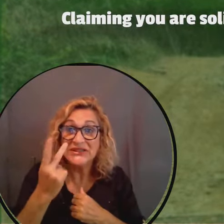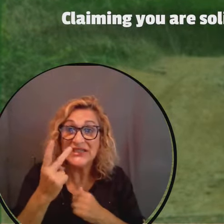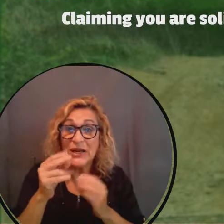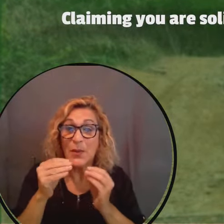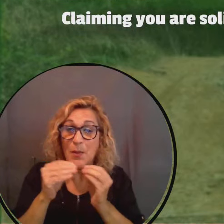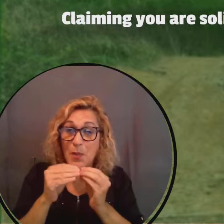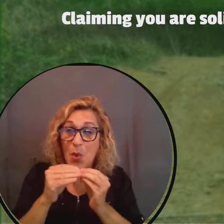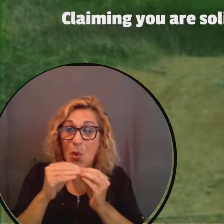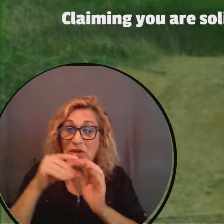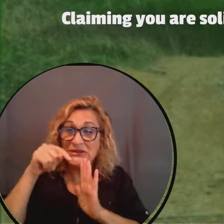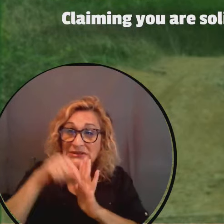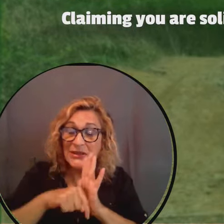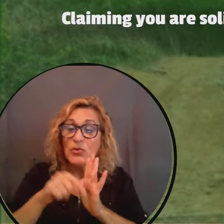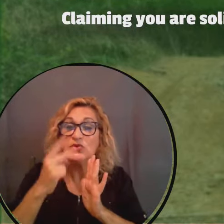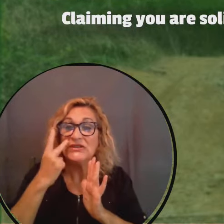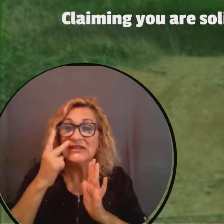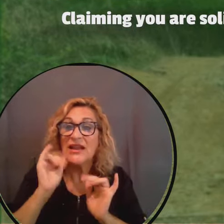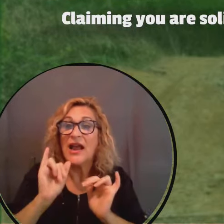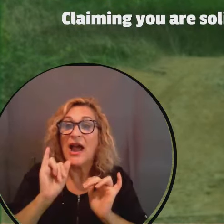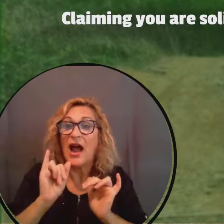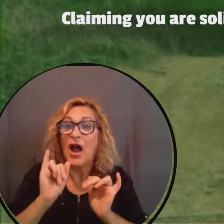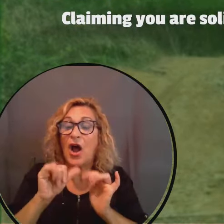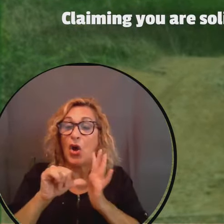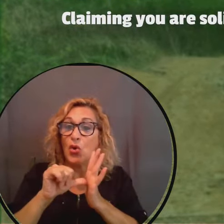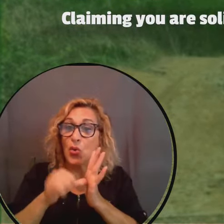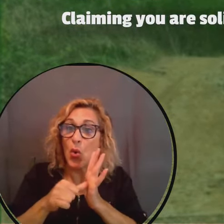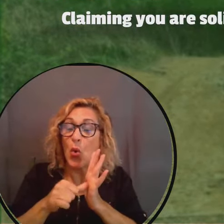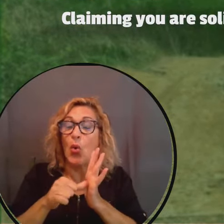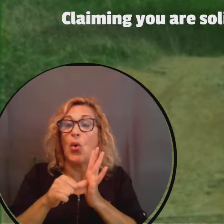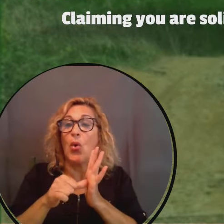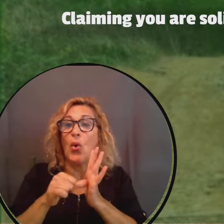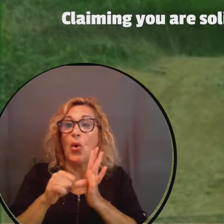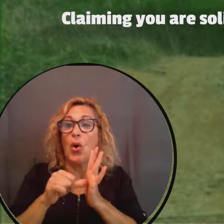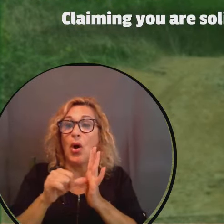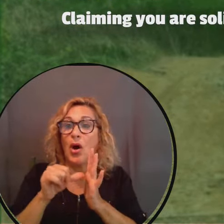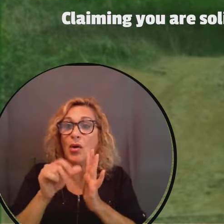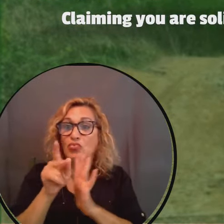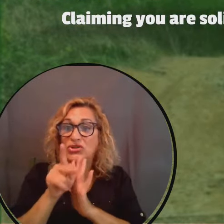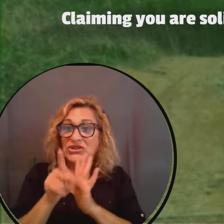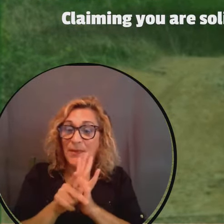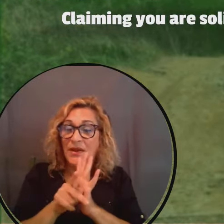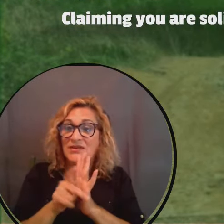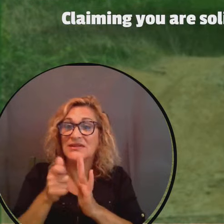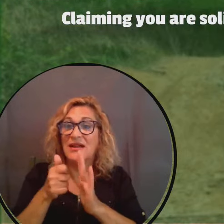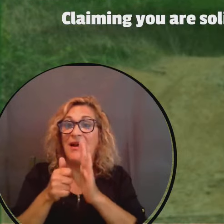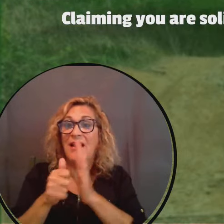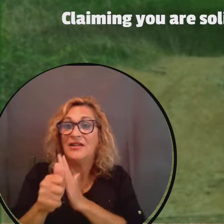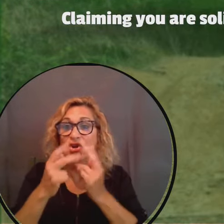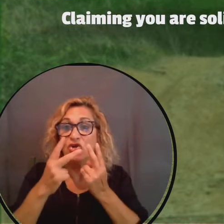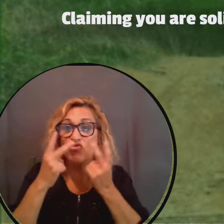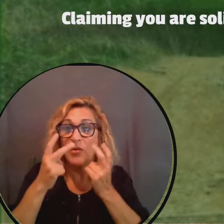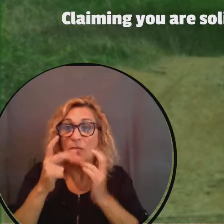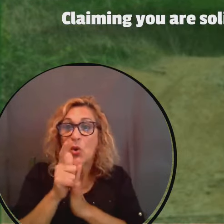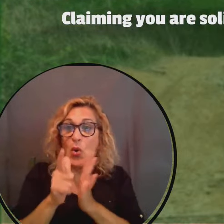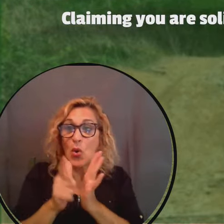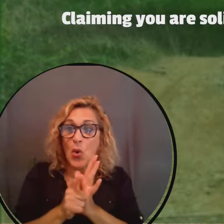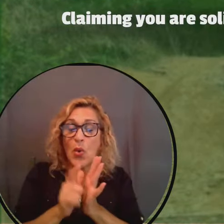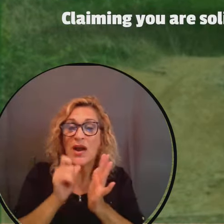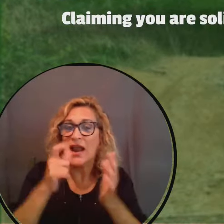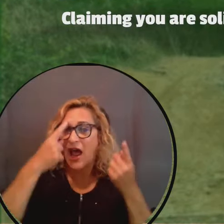core principles of criminal law are just like don't comport with the prosecutor's